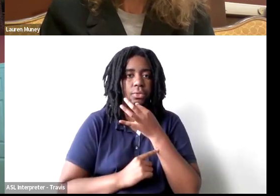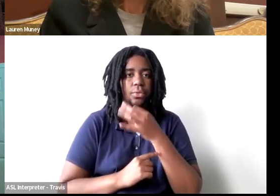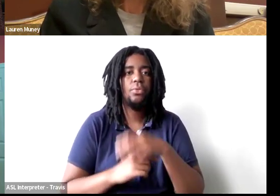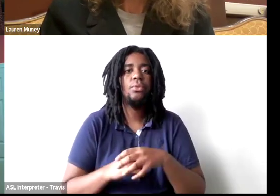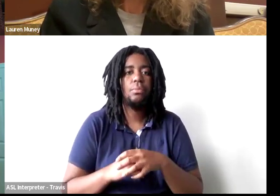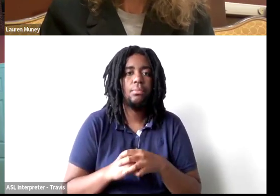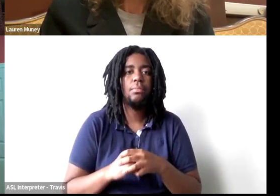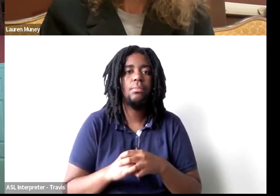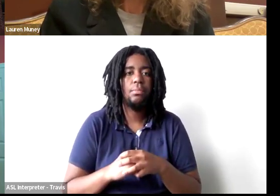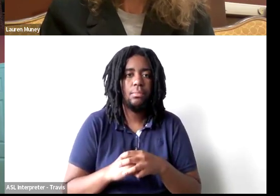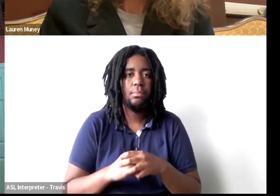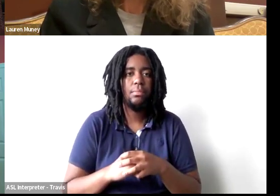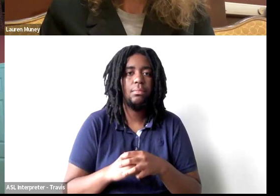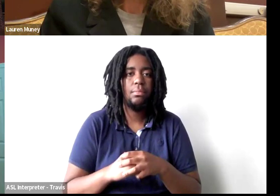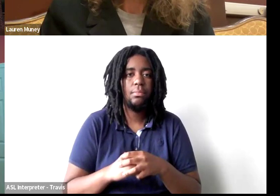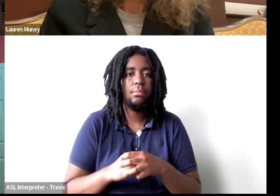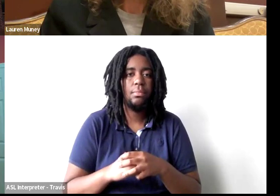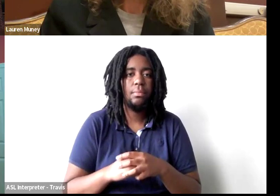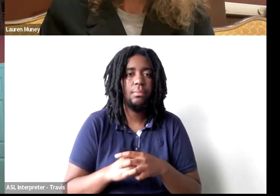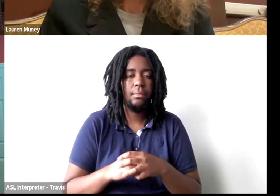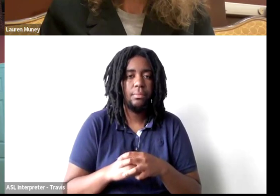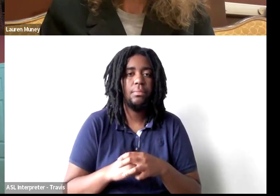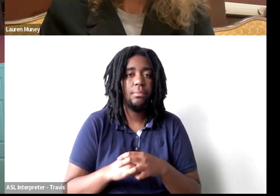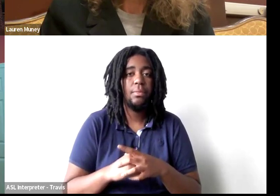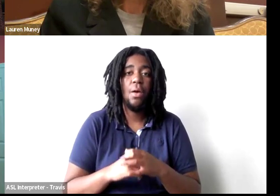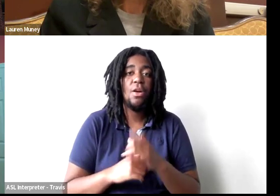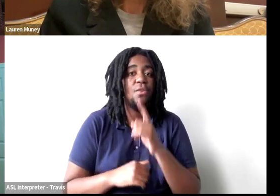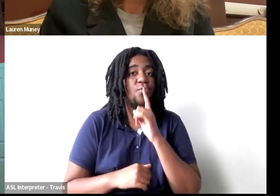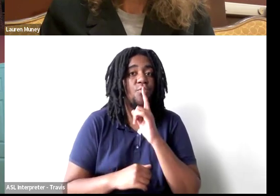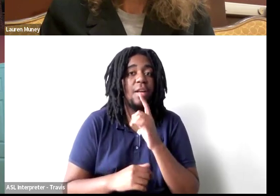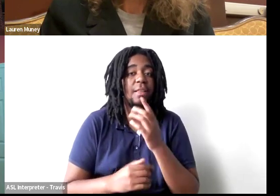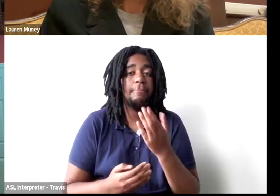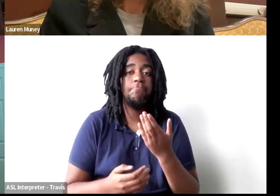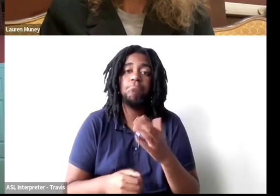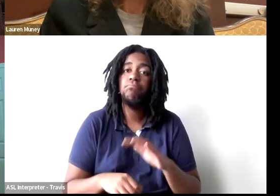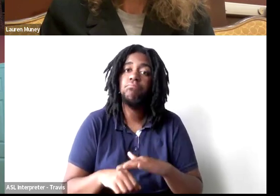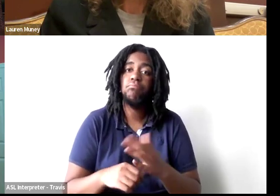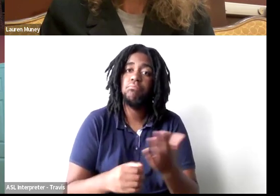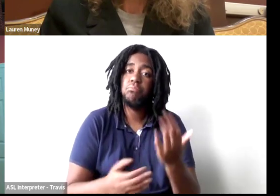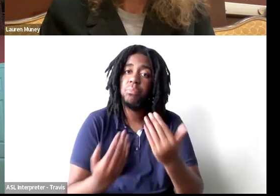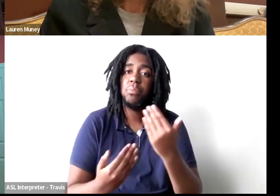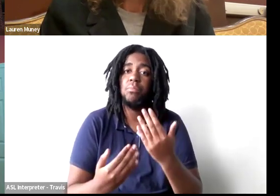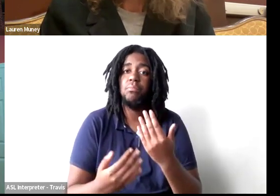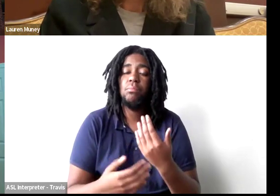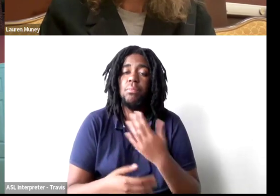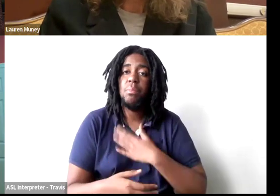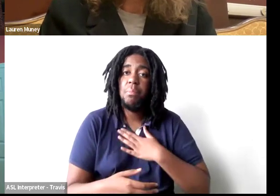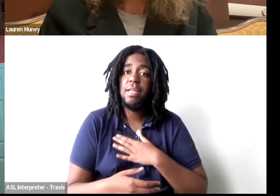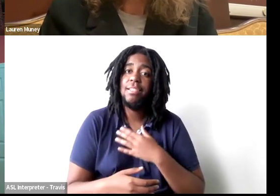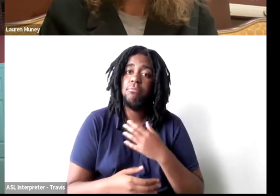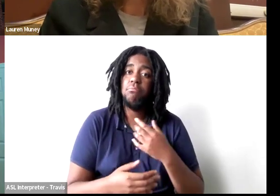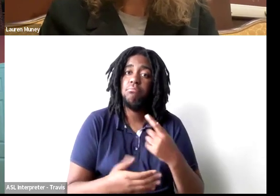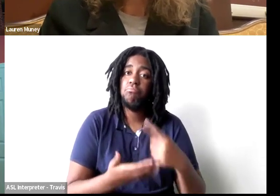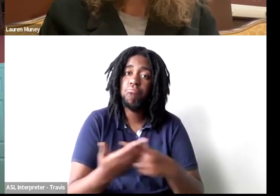have any, and our speakers do not have any time constraints, please chime in, because this is